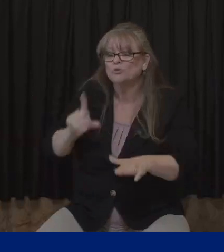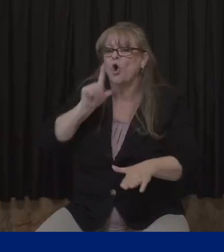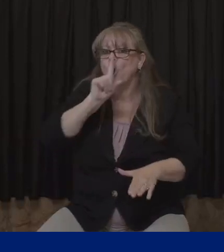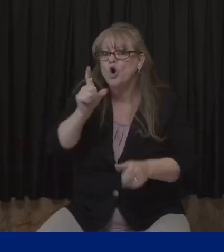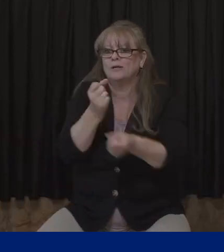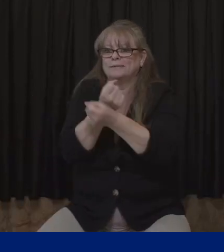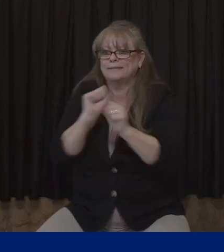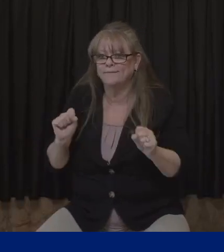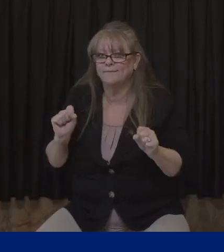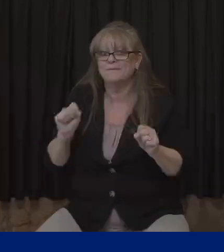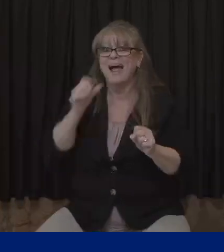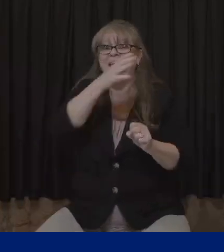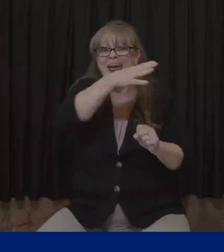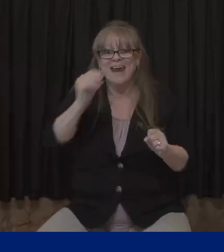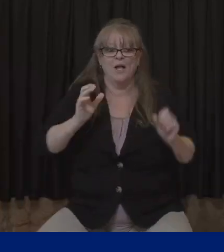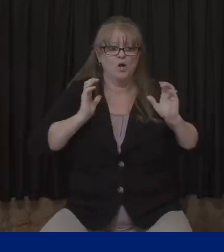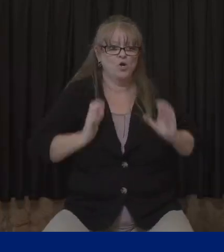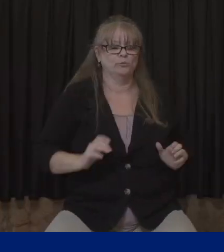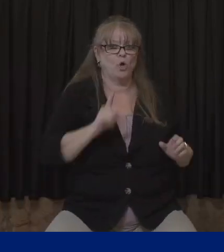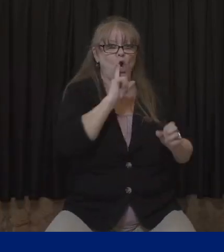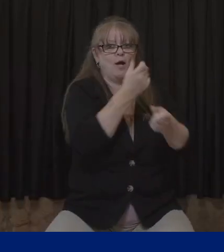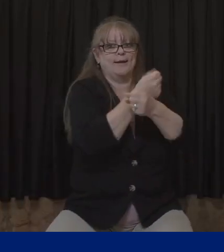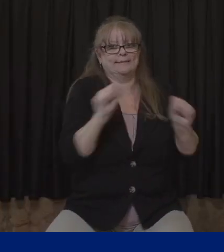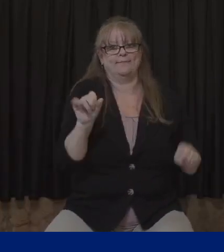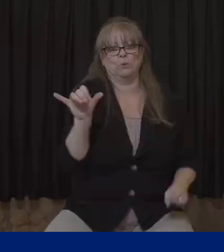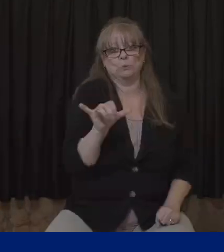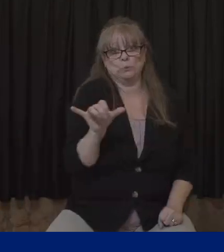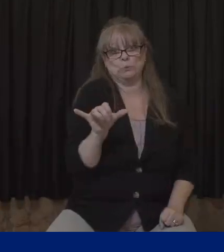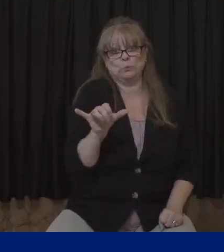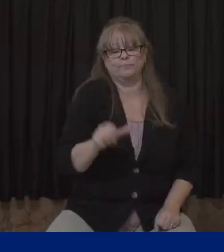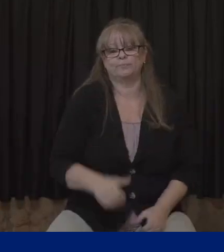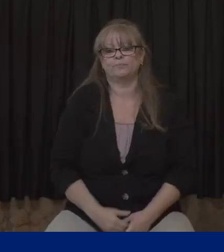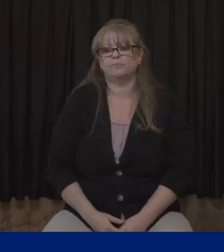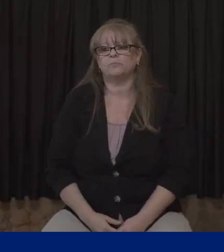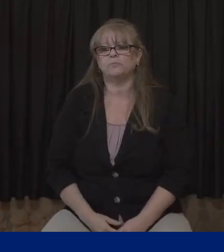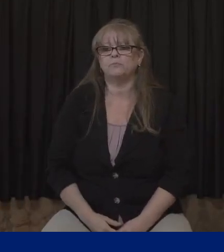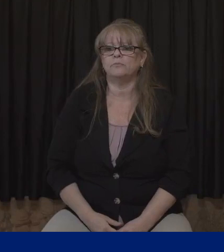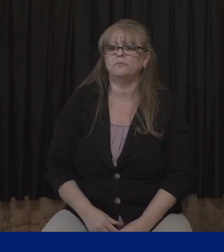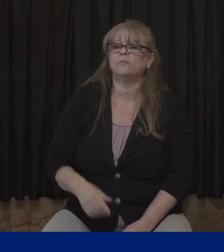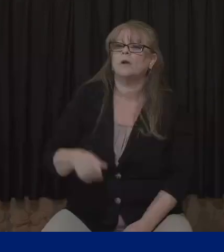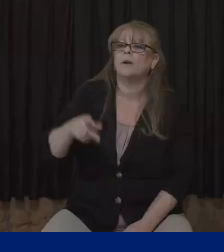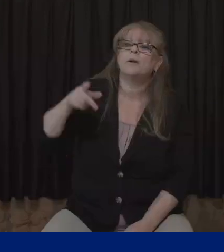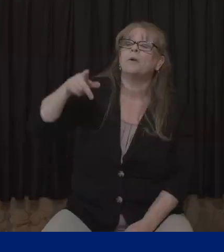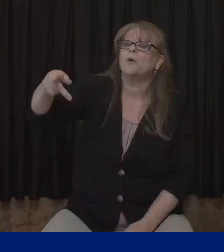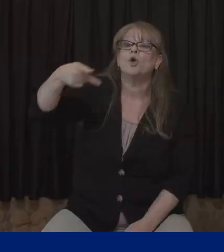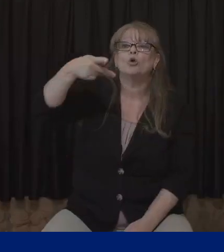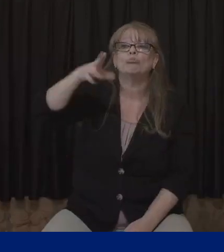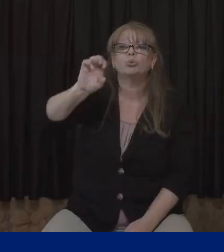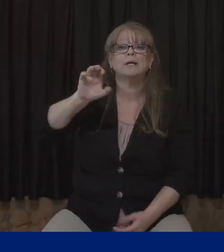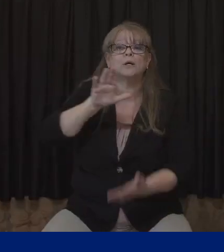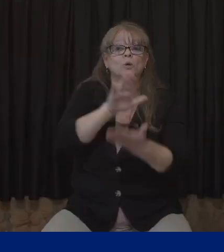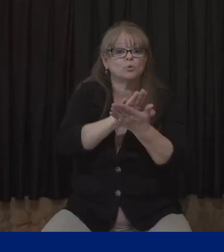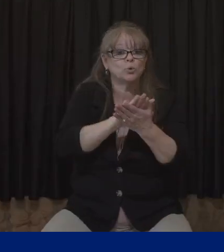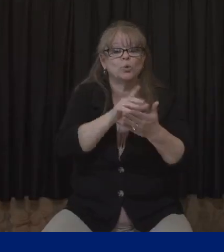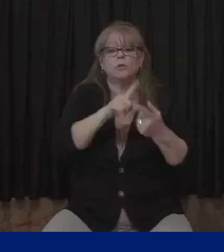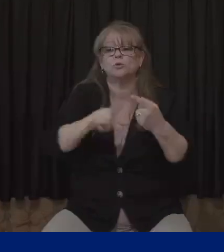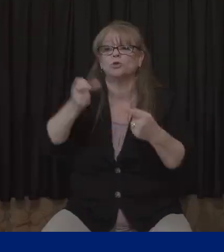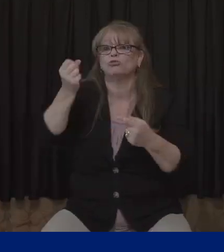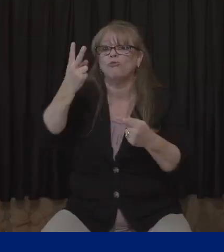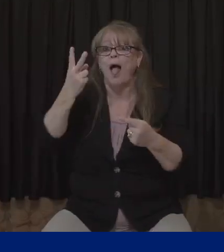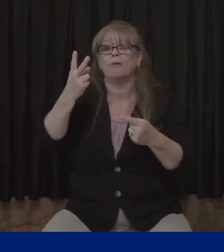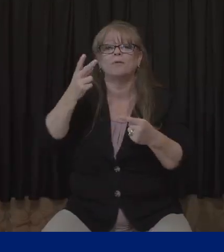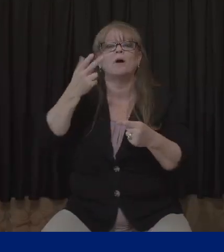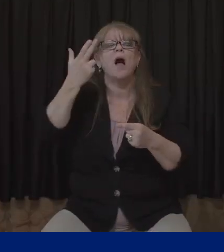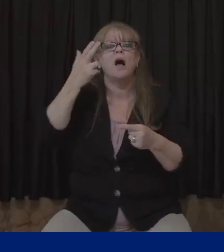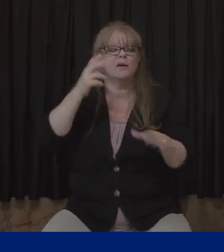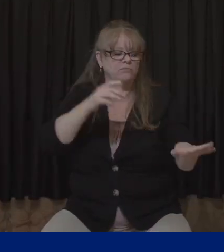We already suspended normal in-person instruction at our preschool through 12th grade schools for the rest of this year, for the few more weeks that this school year has.